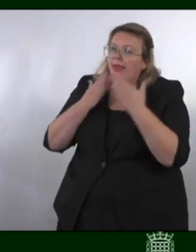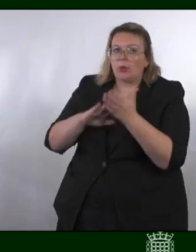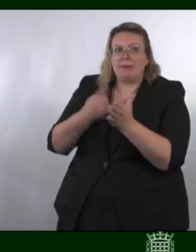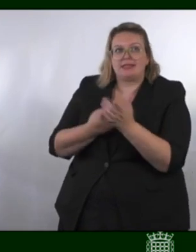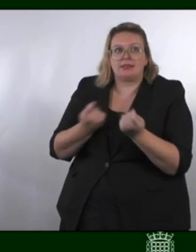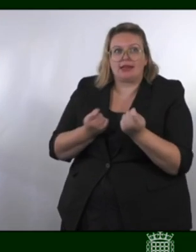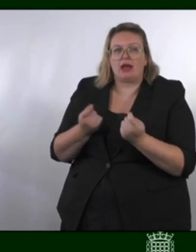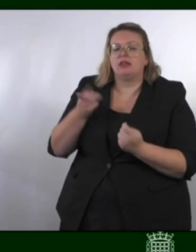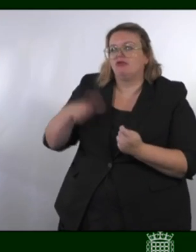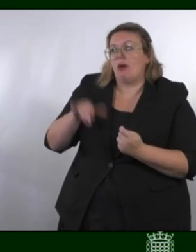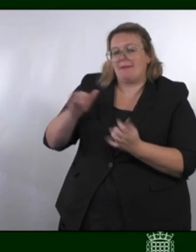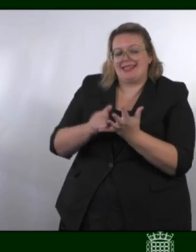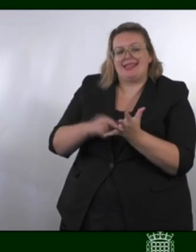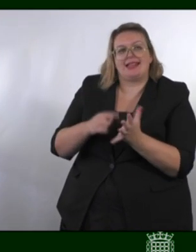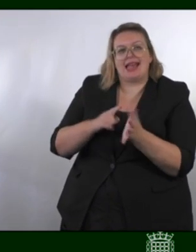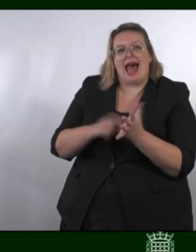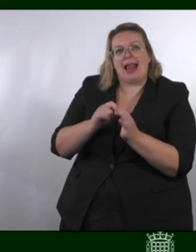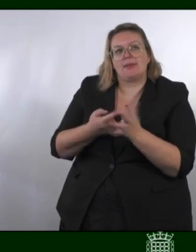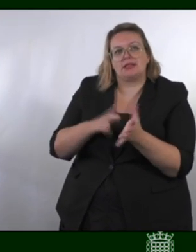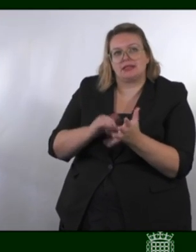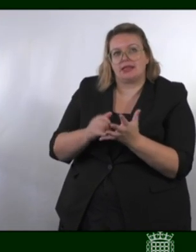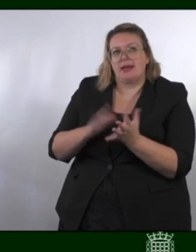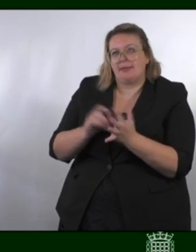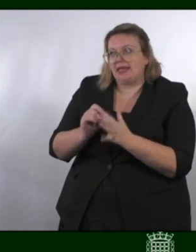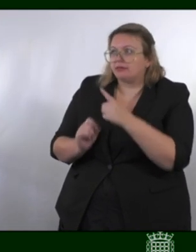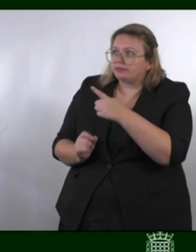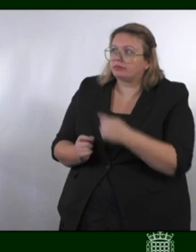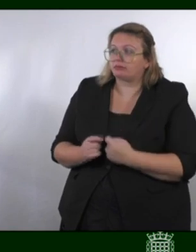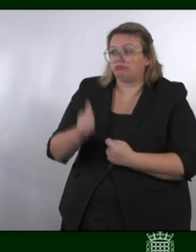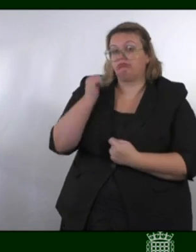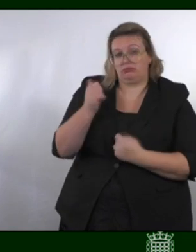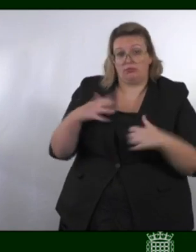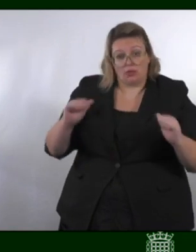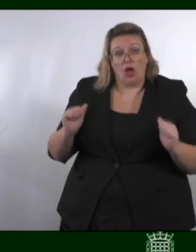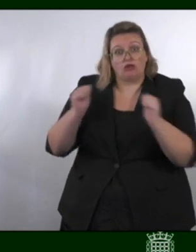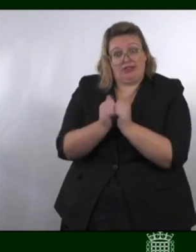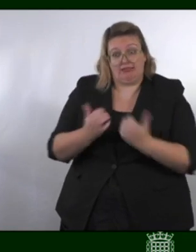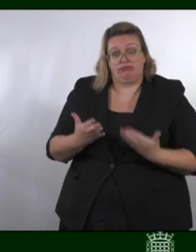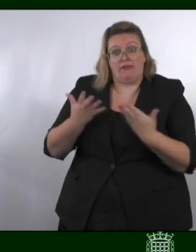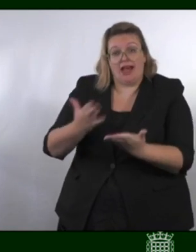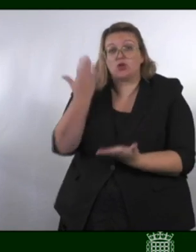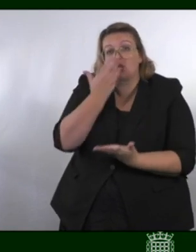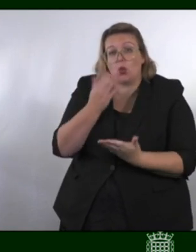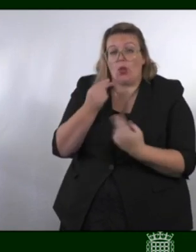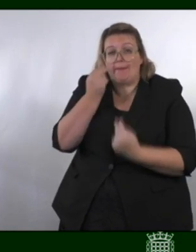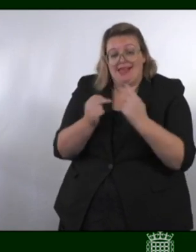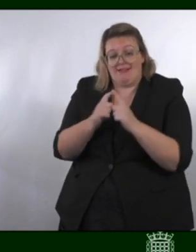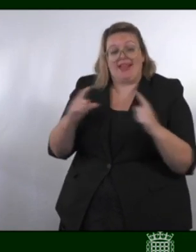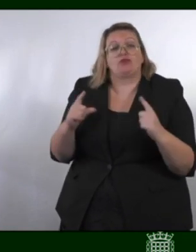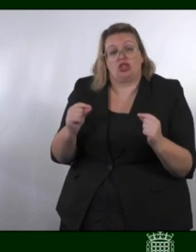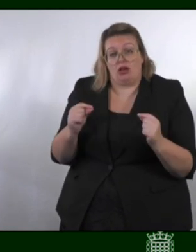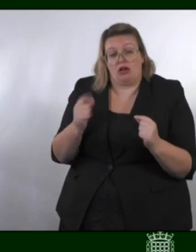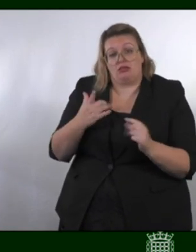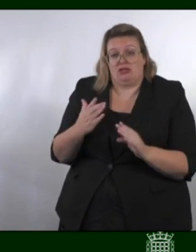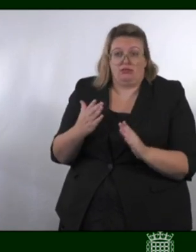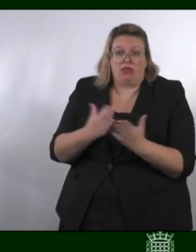the 16th of June, the Prime Minister agreed to provide free school meal vouchers to hungry children over the summer holidays, after claiming that just 24 hours